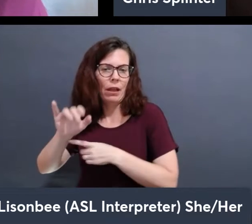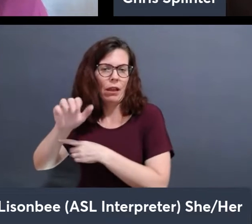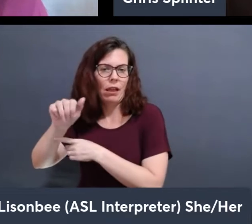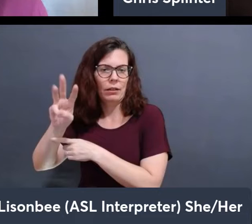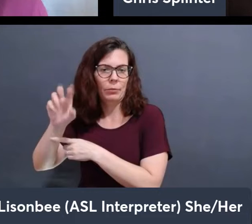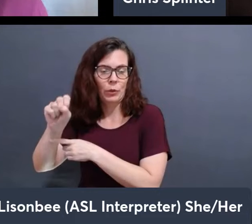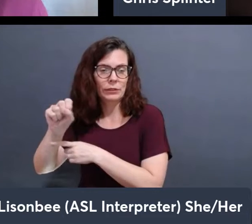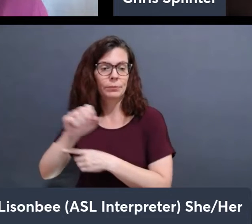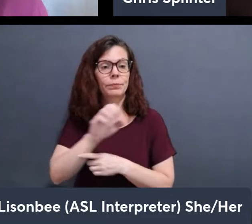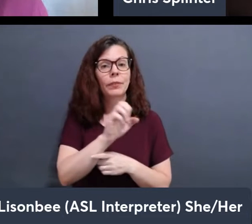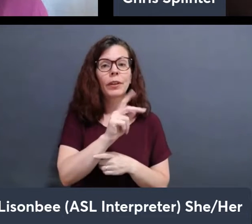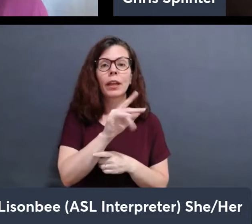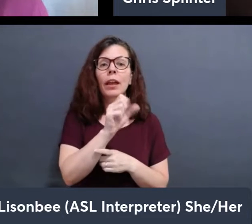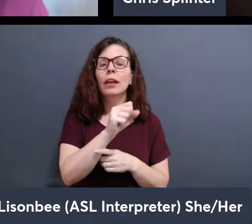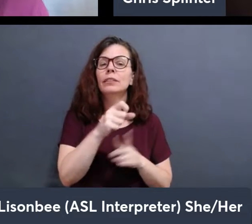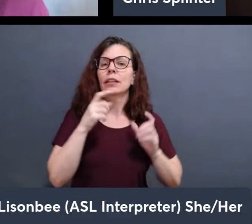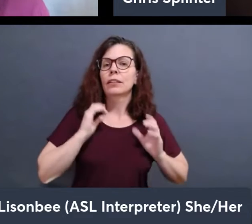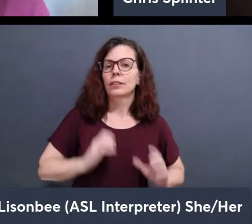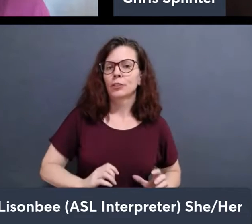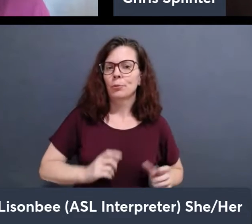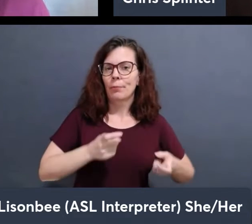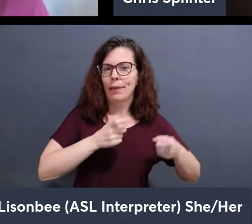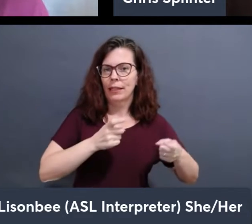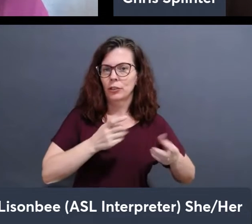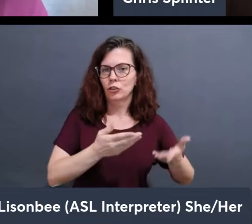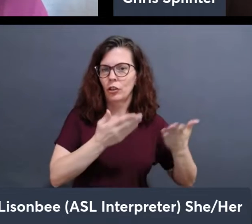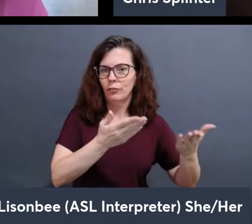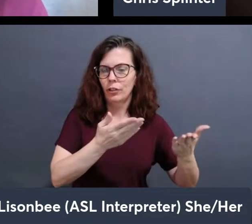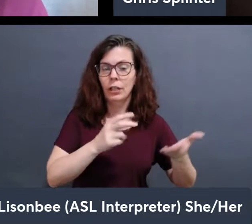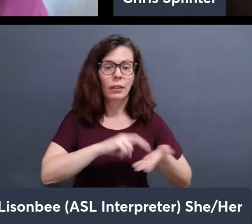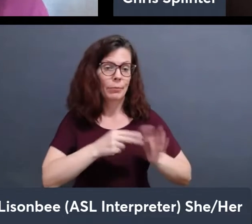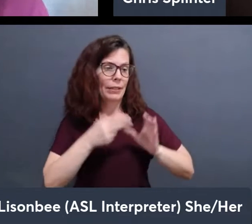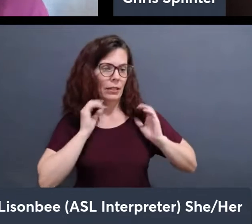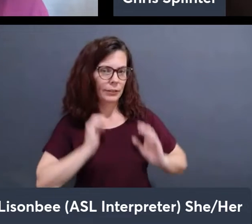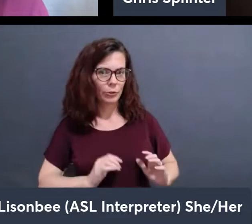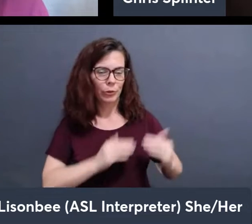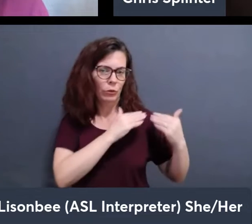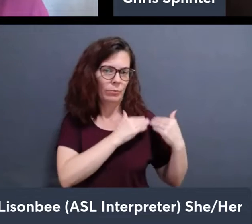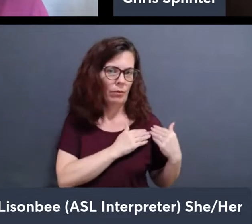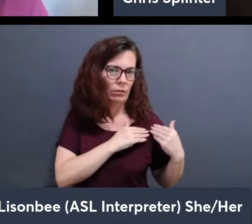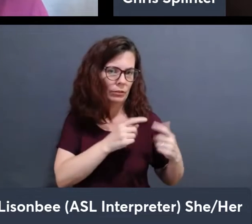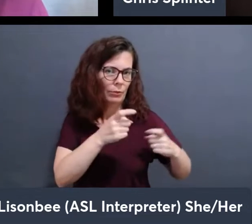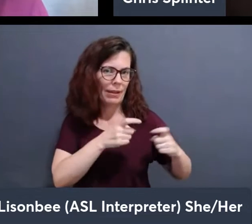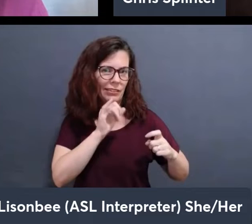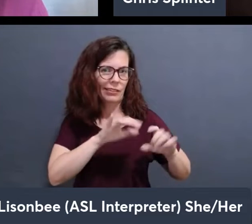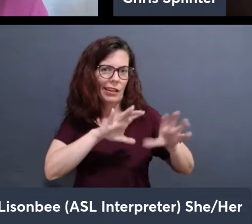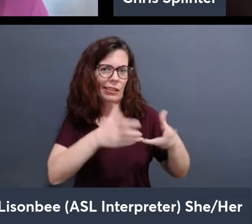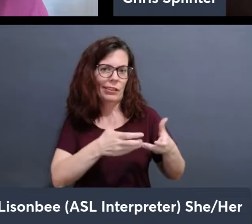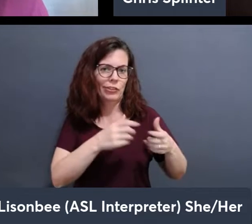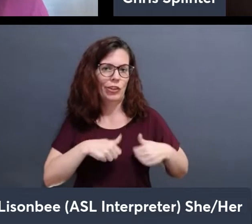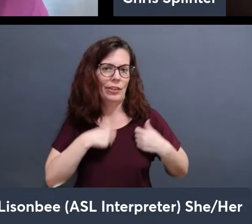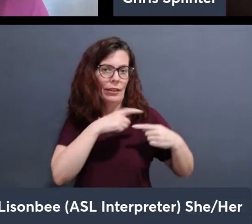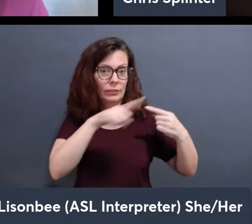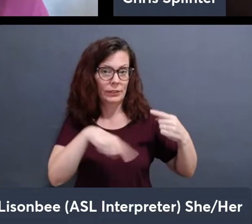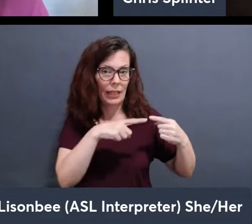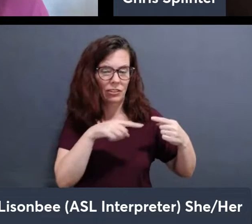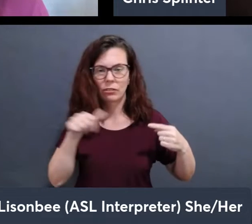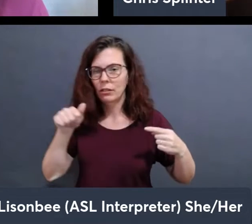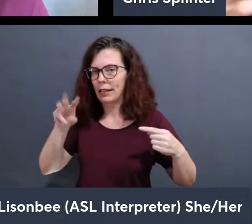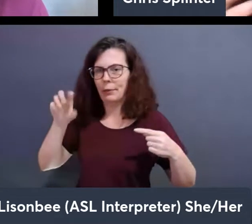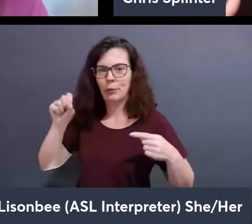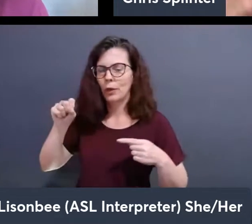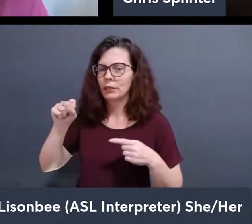a customer managed offering. And so customers are responsible to manage that cluster lifecycle, and AWS is not